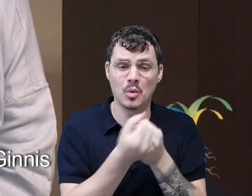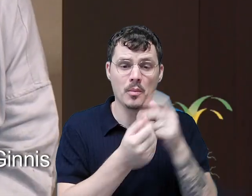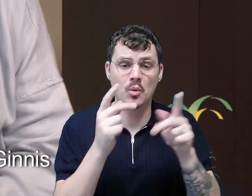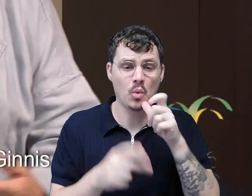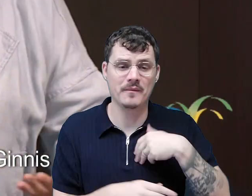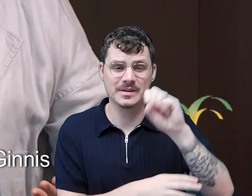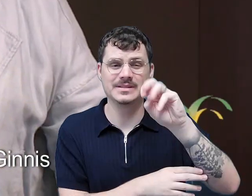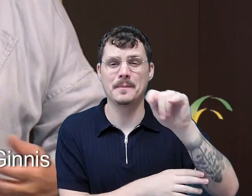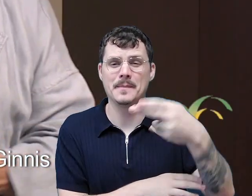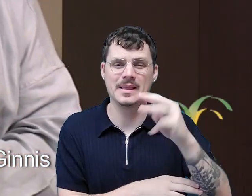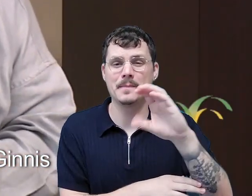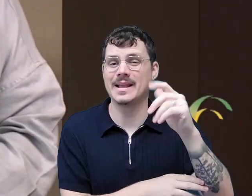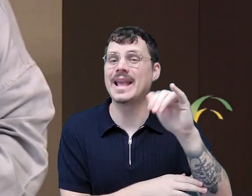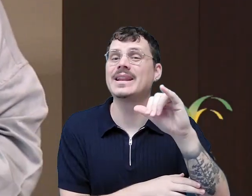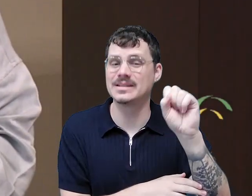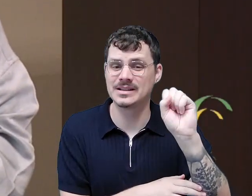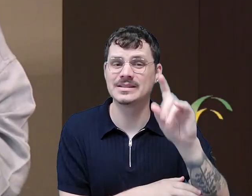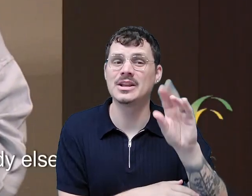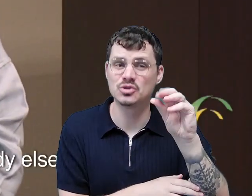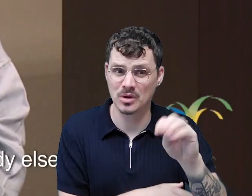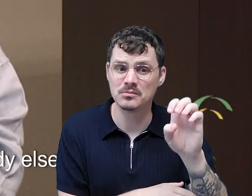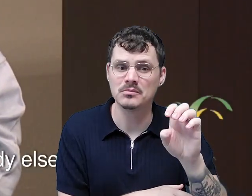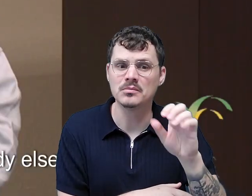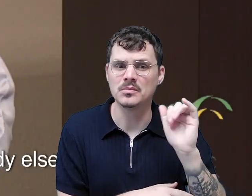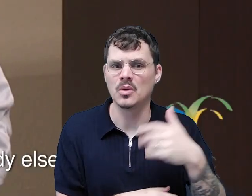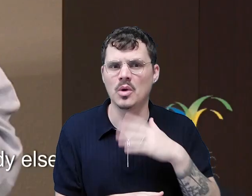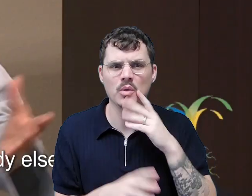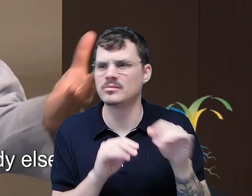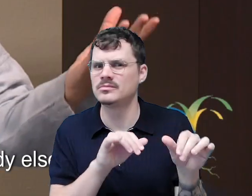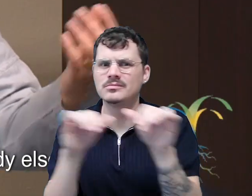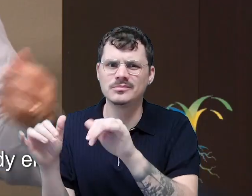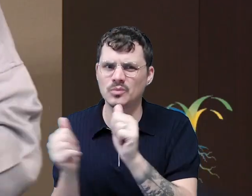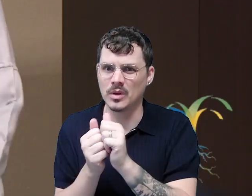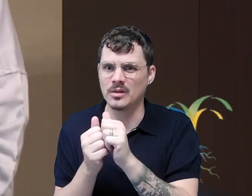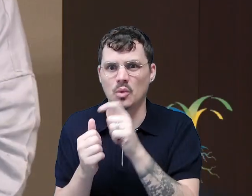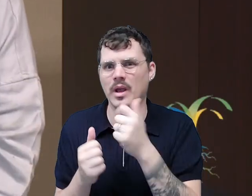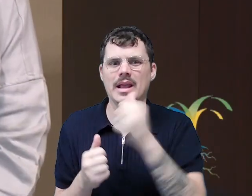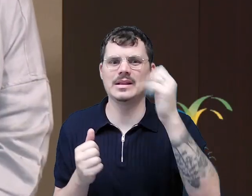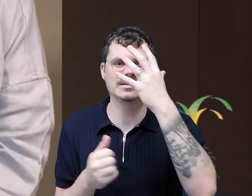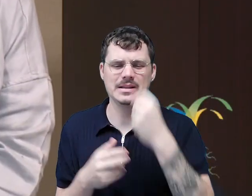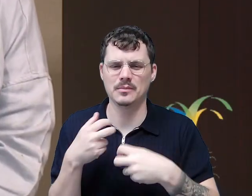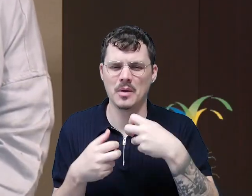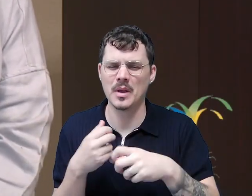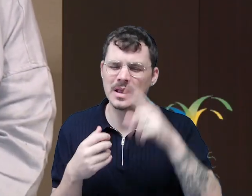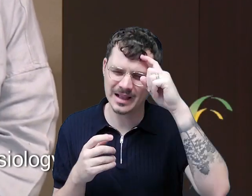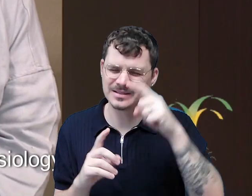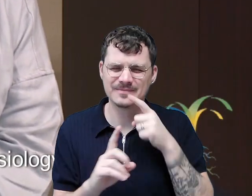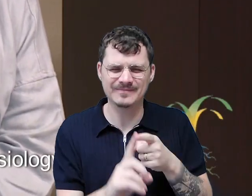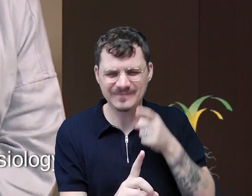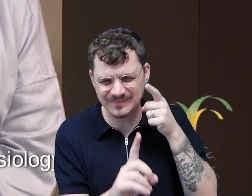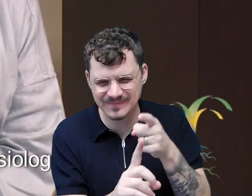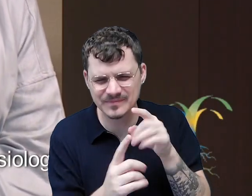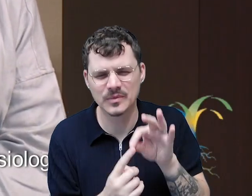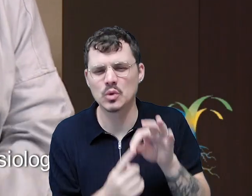to support people with Smith-Magenis syndrome than we do for just about everybody else with sleep problems, based on